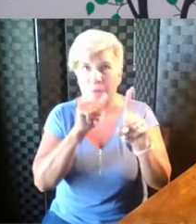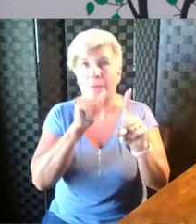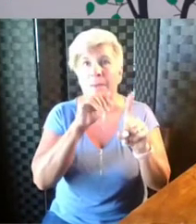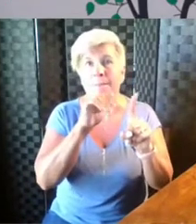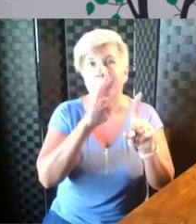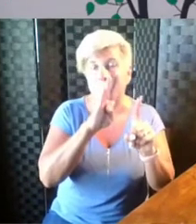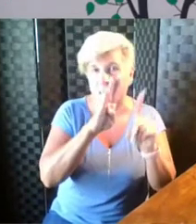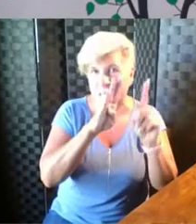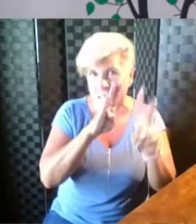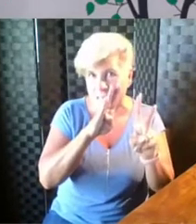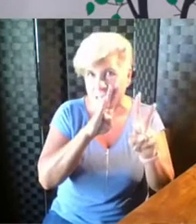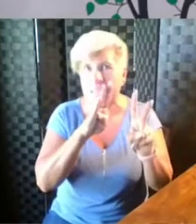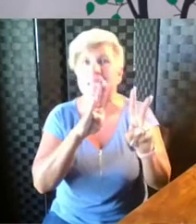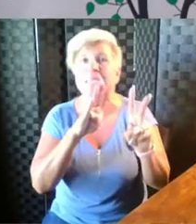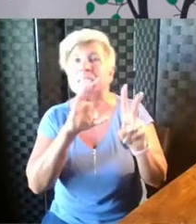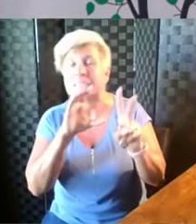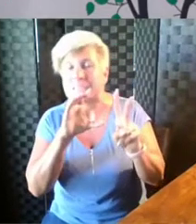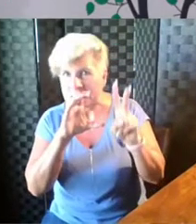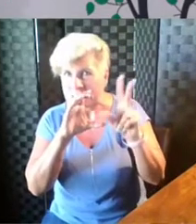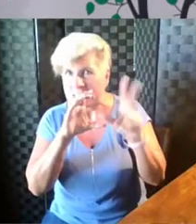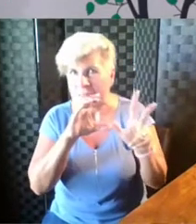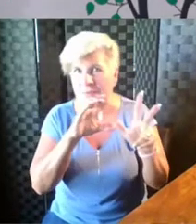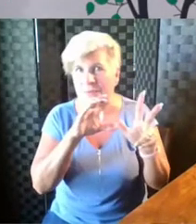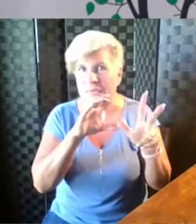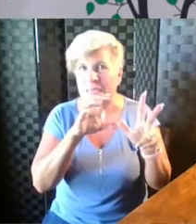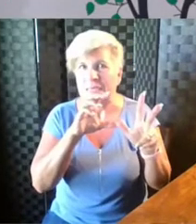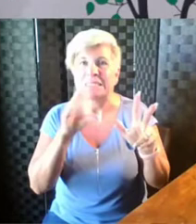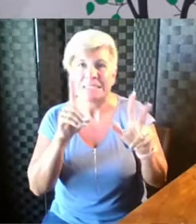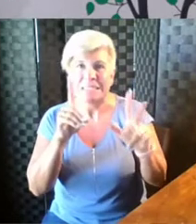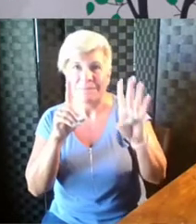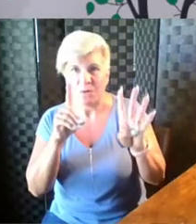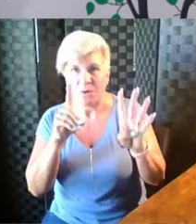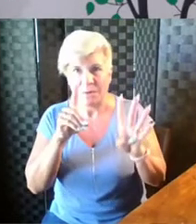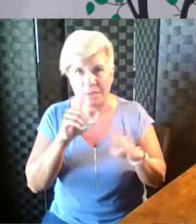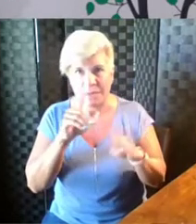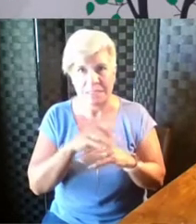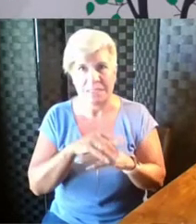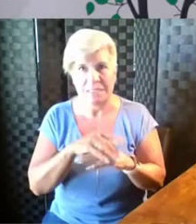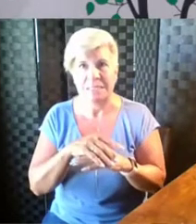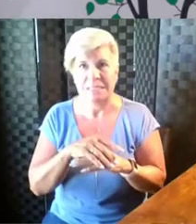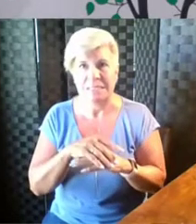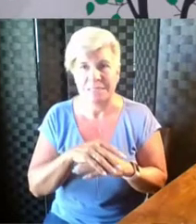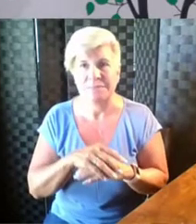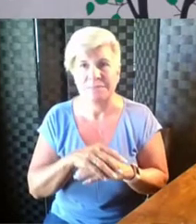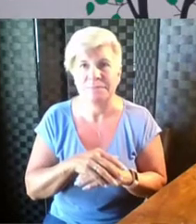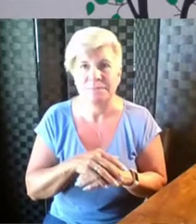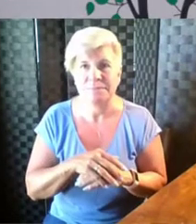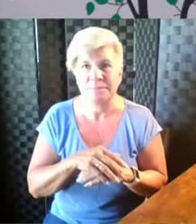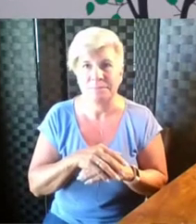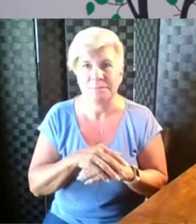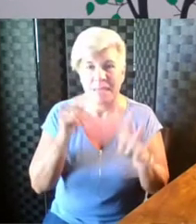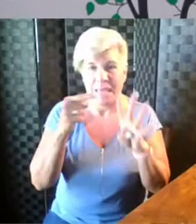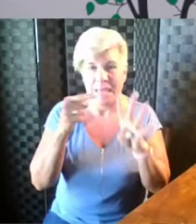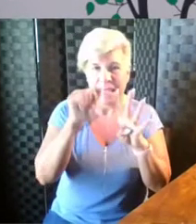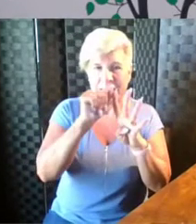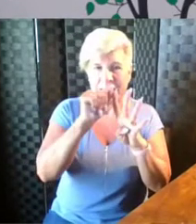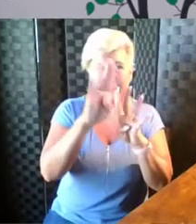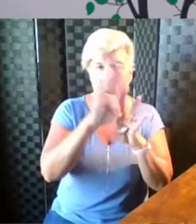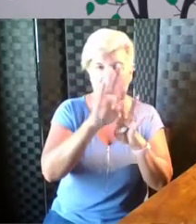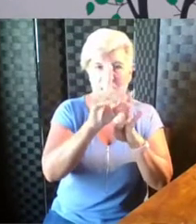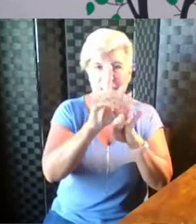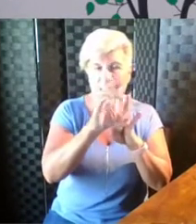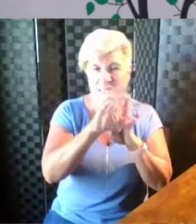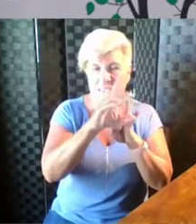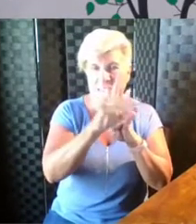understanding questions in previous lessons, you're going to use a finger response, okay, for A, B, C, or D. Are you ready? We'll read